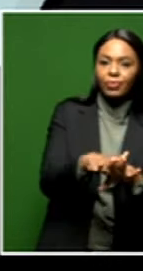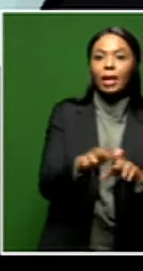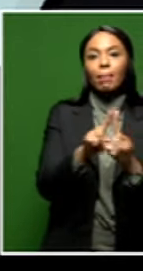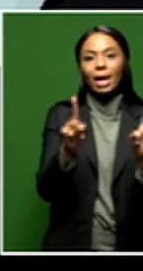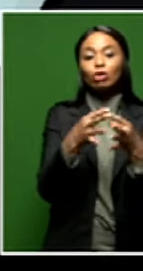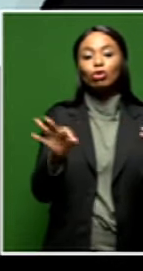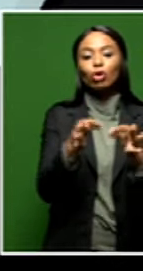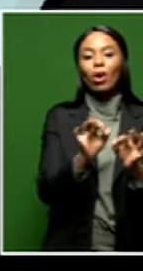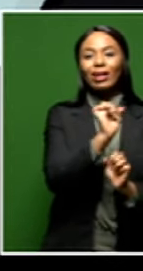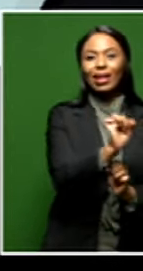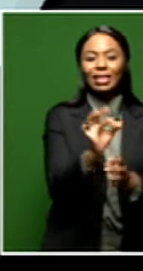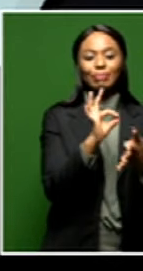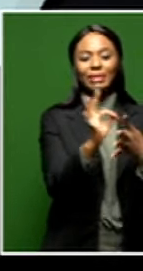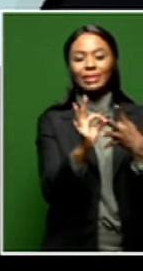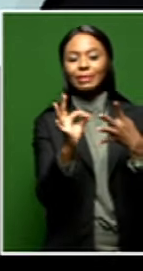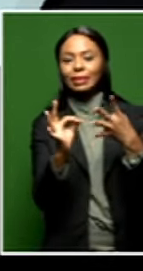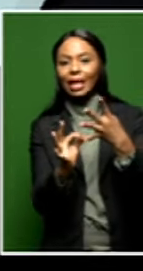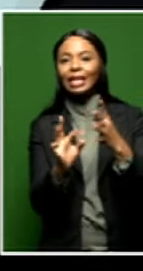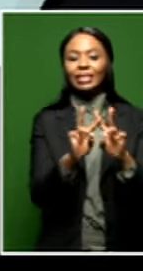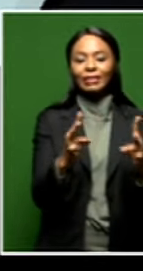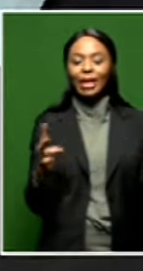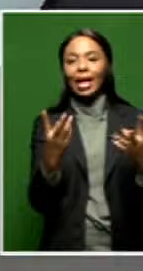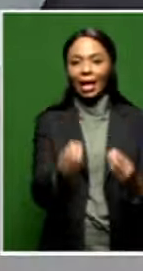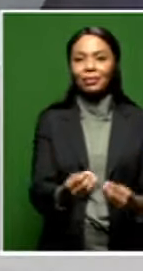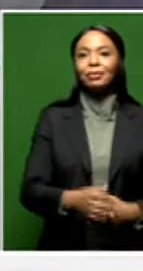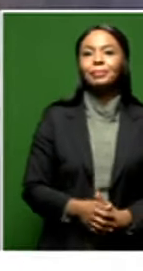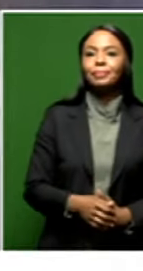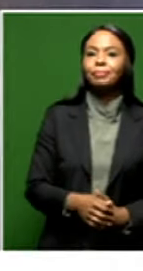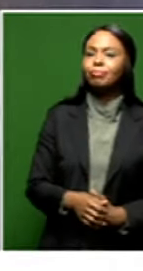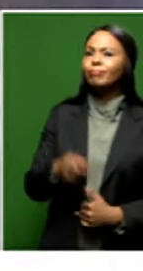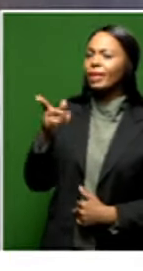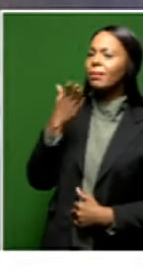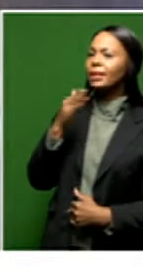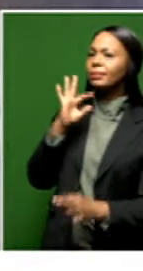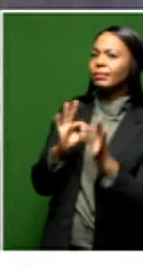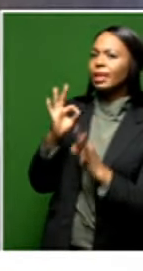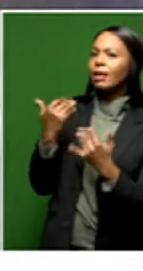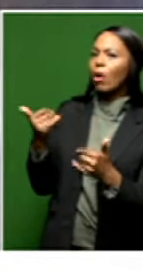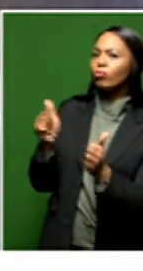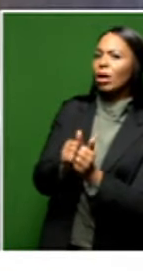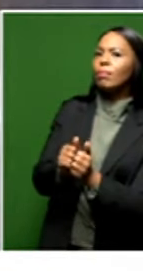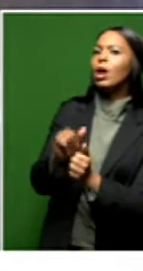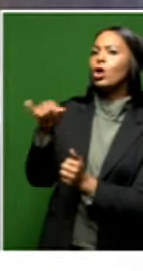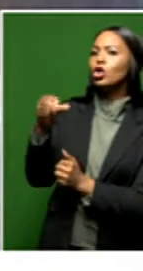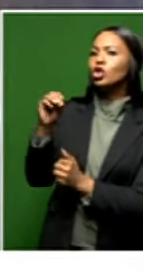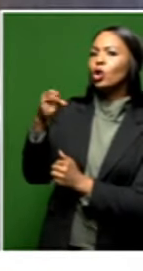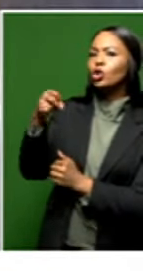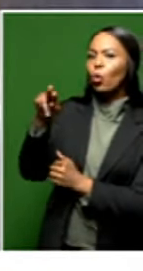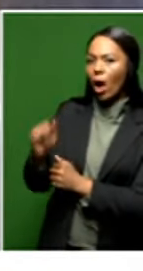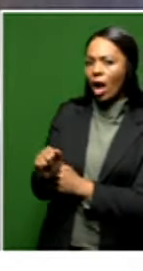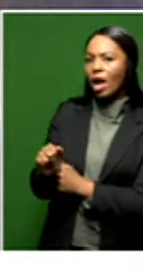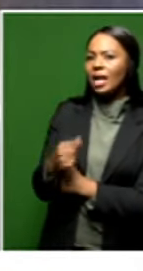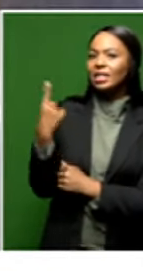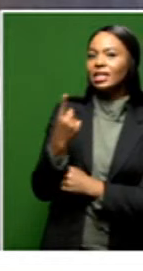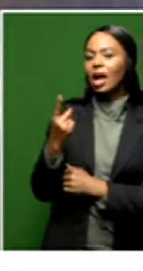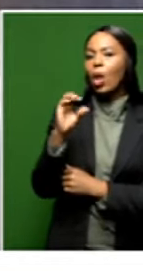different in its sound. Okay. Now speak to us about working with Joshua Nadi Reën on the single "Ongerep." And